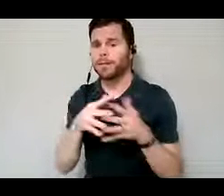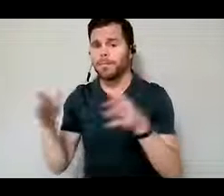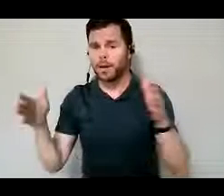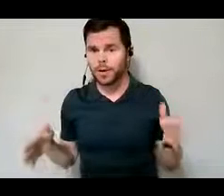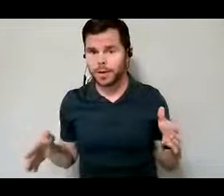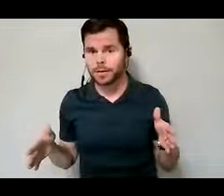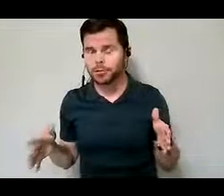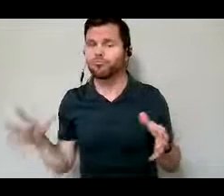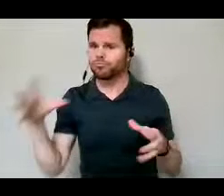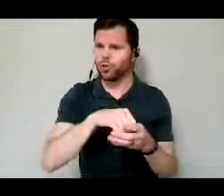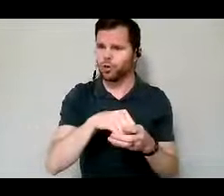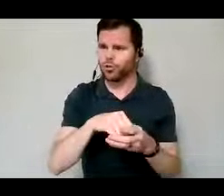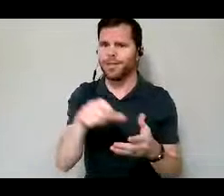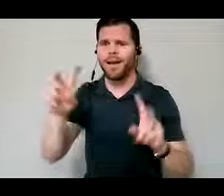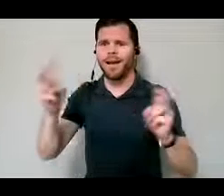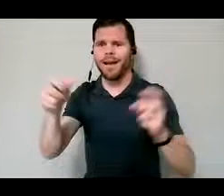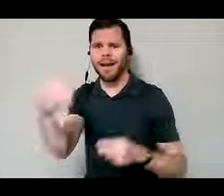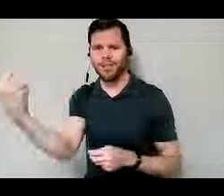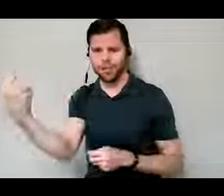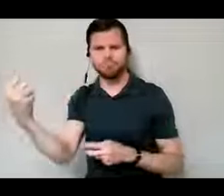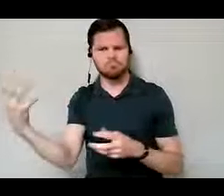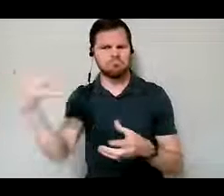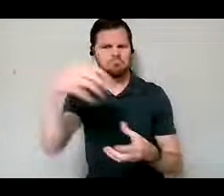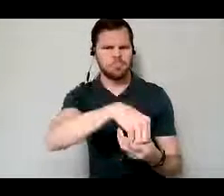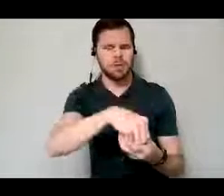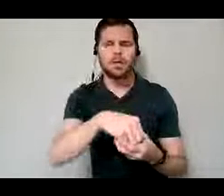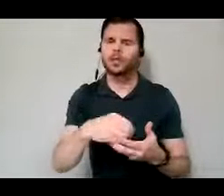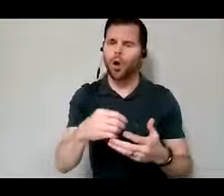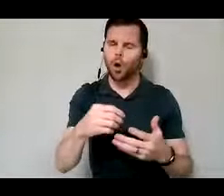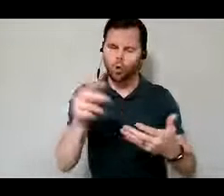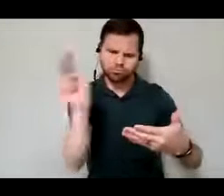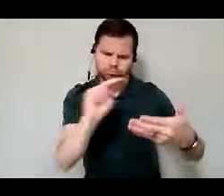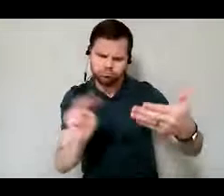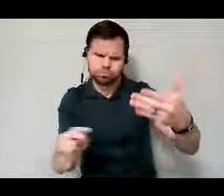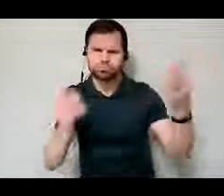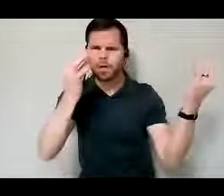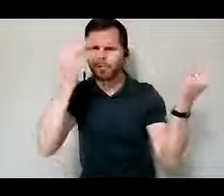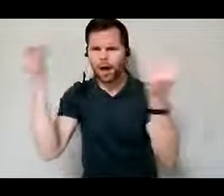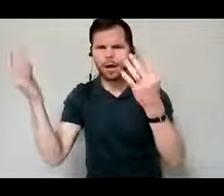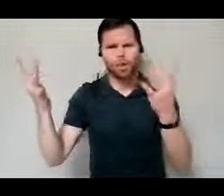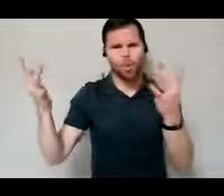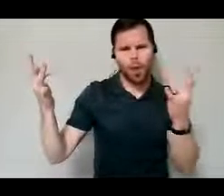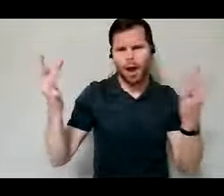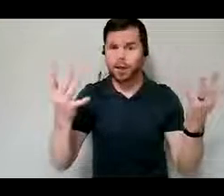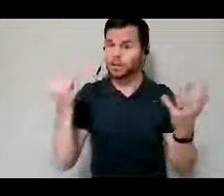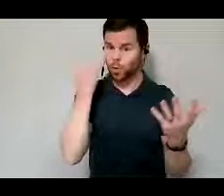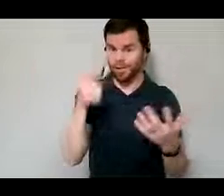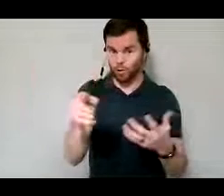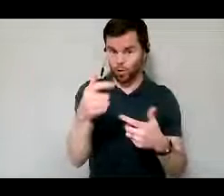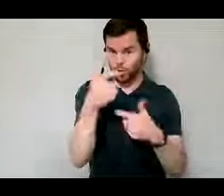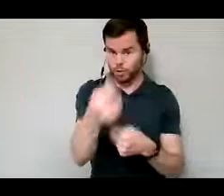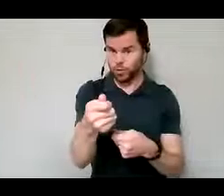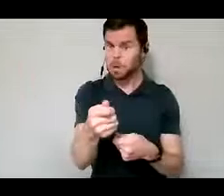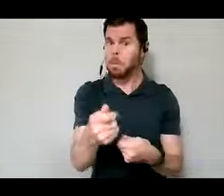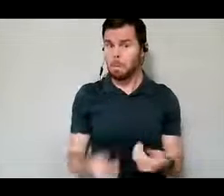so you get to go through like those thoughts and why she did it, if that's of interest to you.